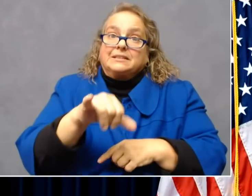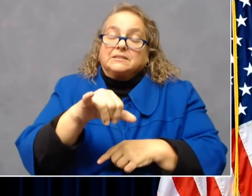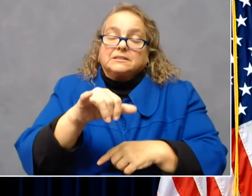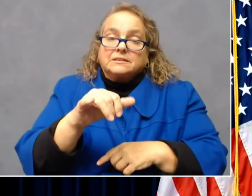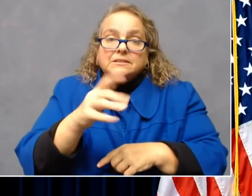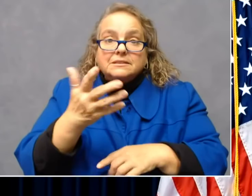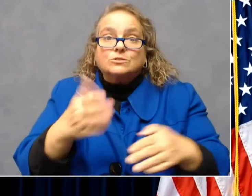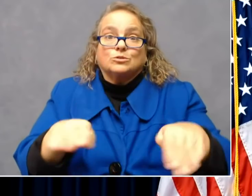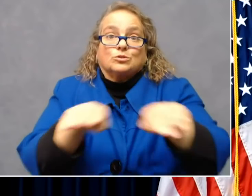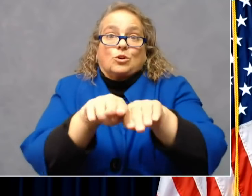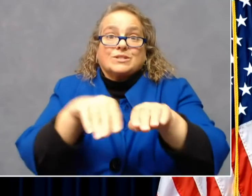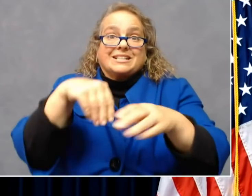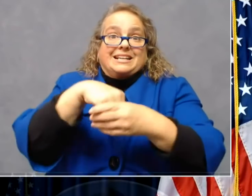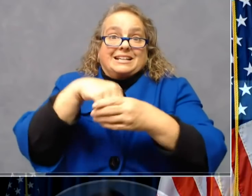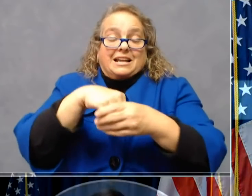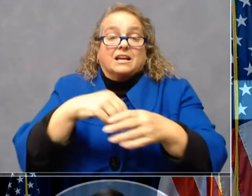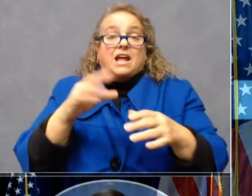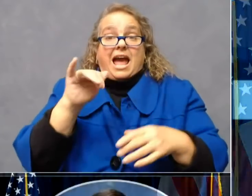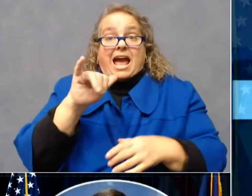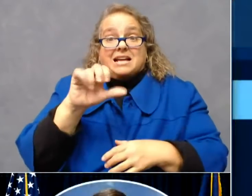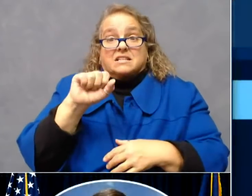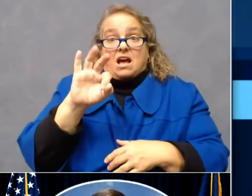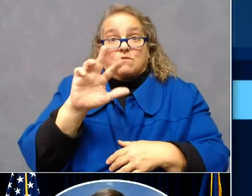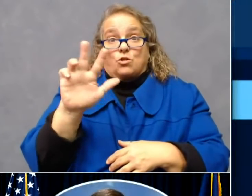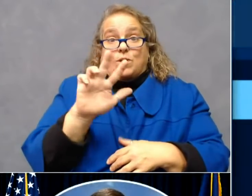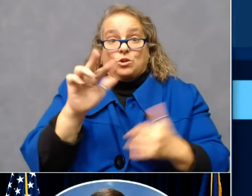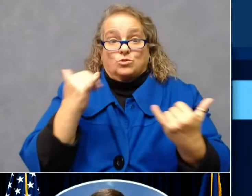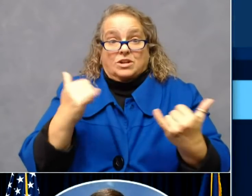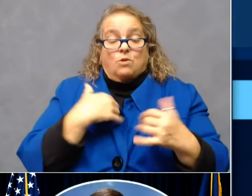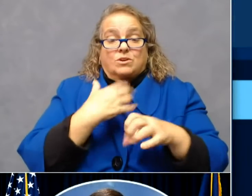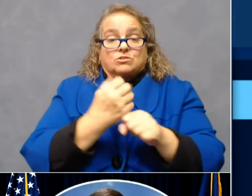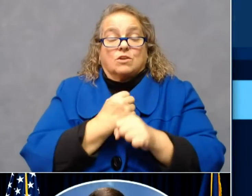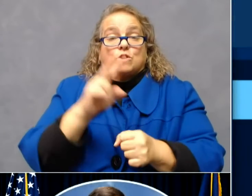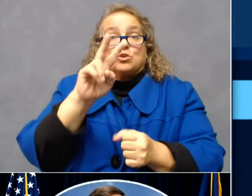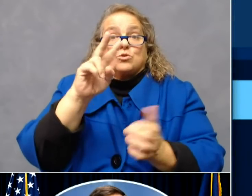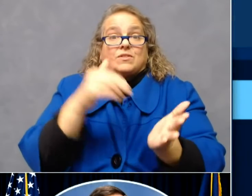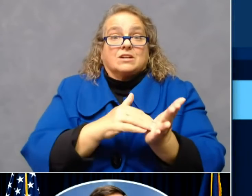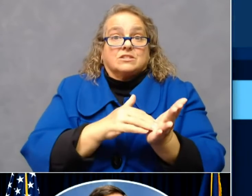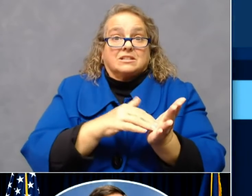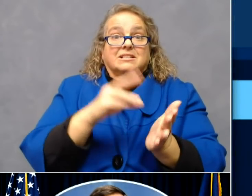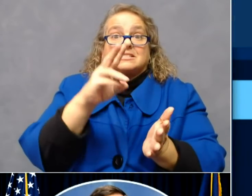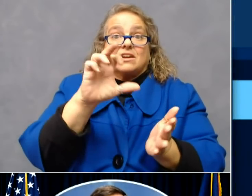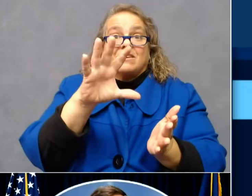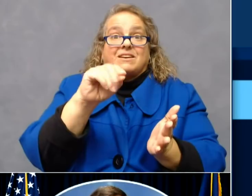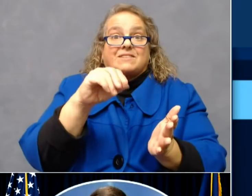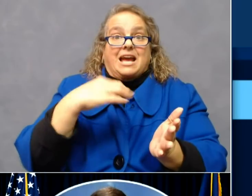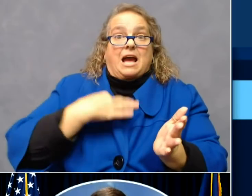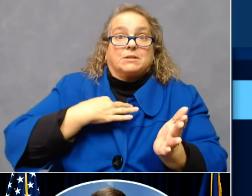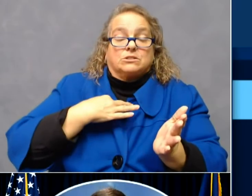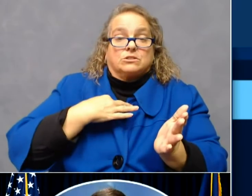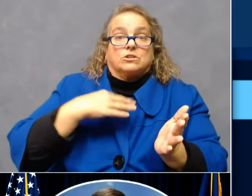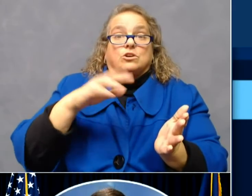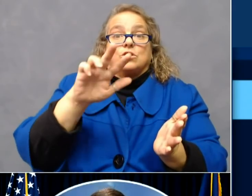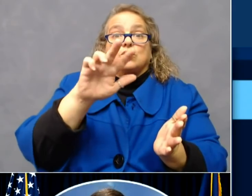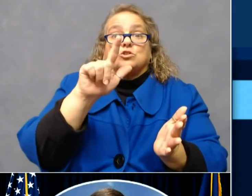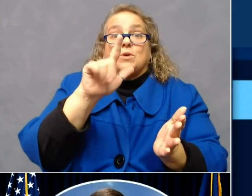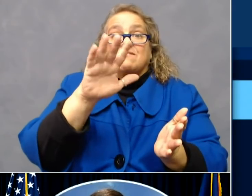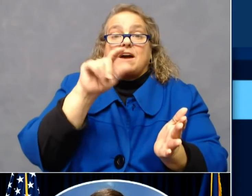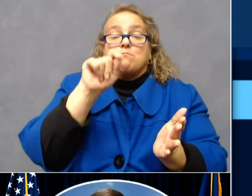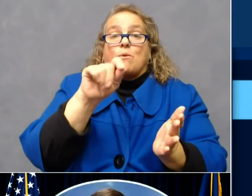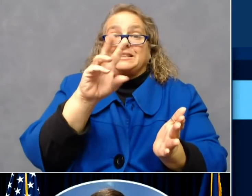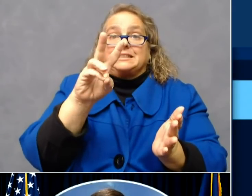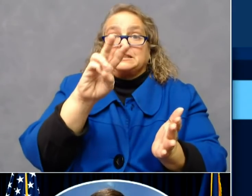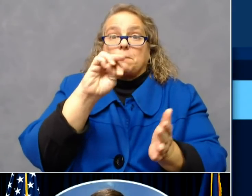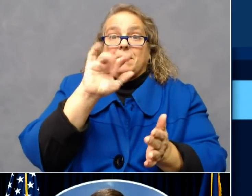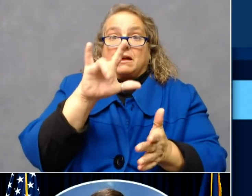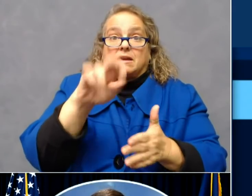received 2,650 applications with a total requested amount to $25.6 million. We are working